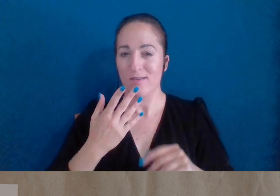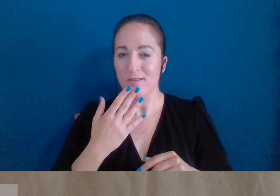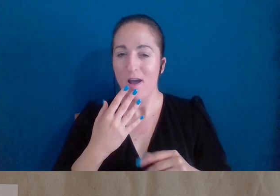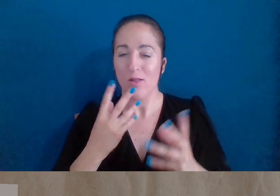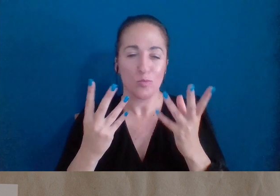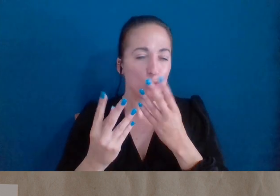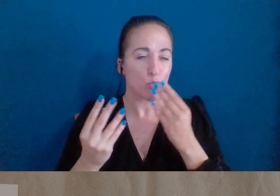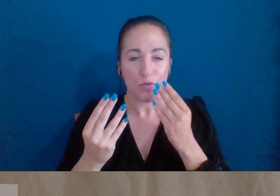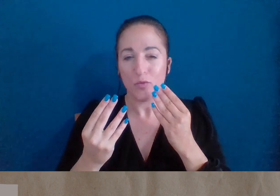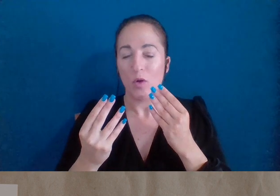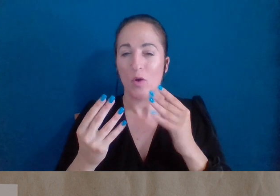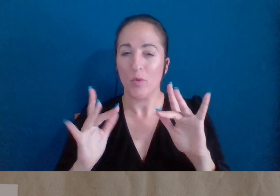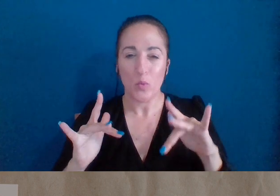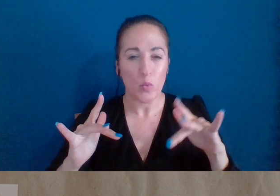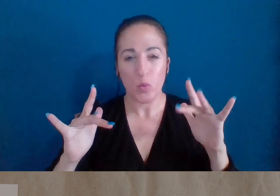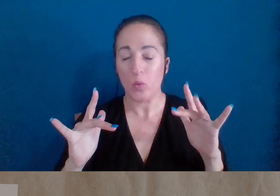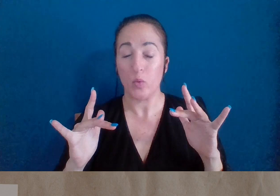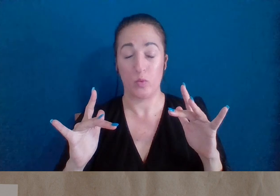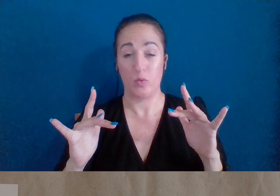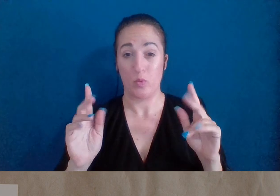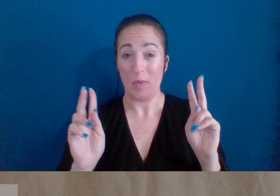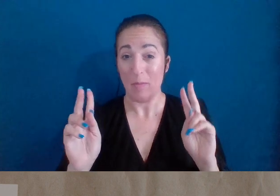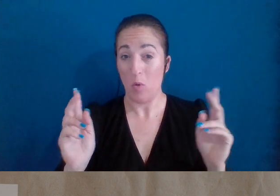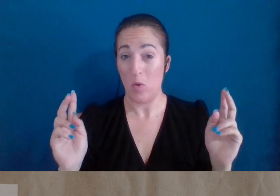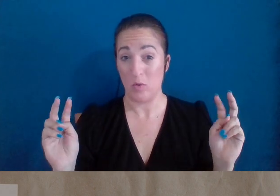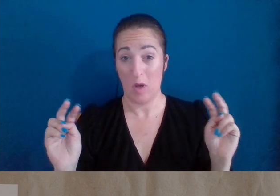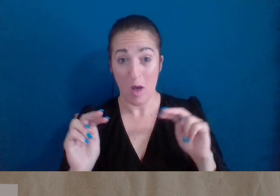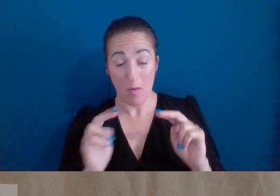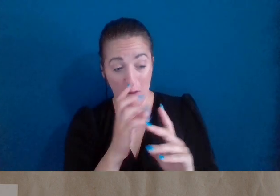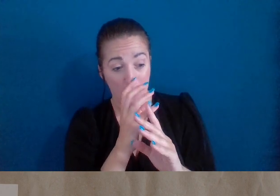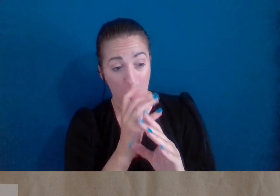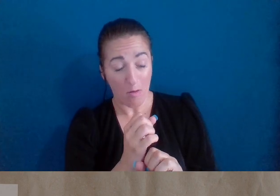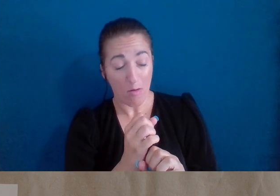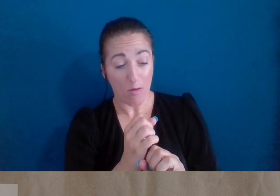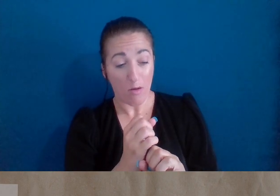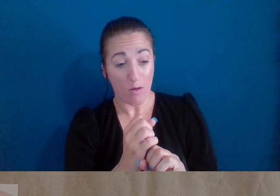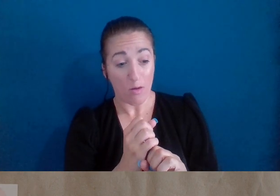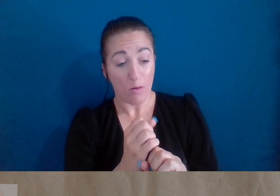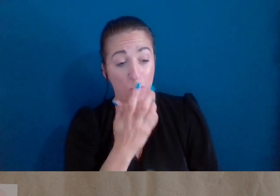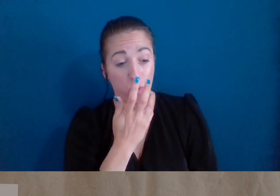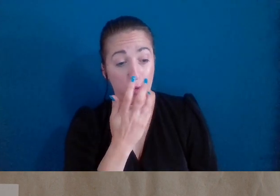choosing colors can invite other people into the work. I love a lot of bright colors.